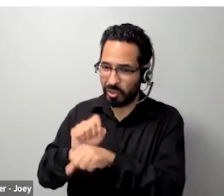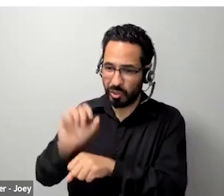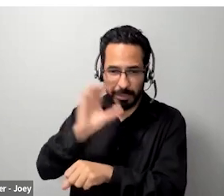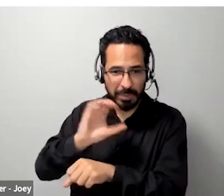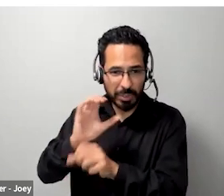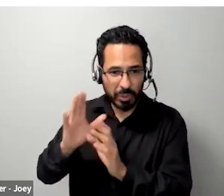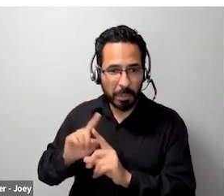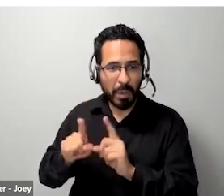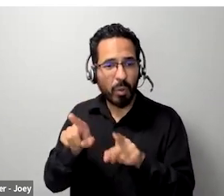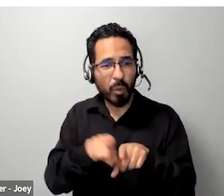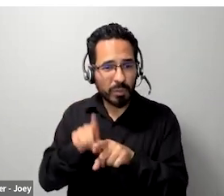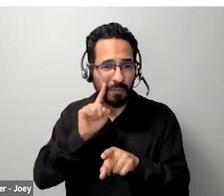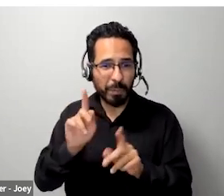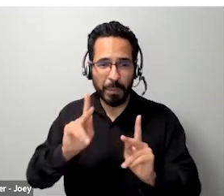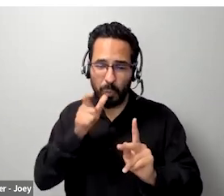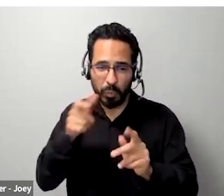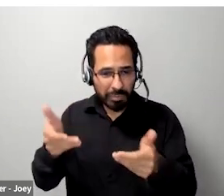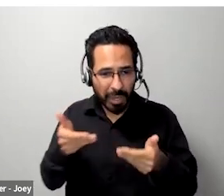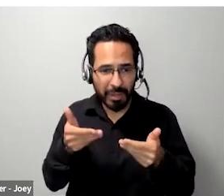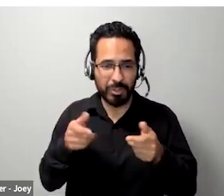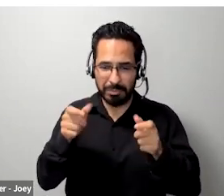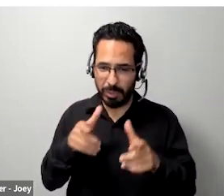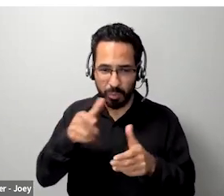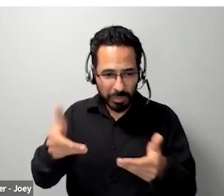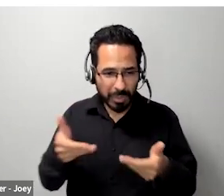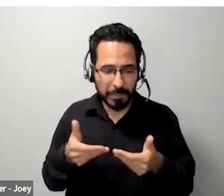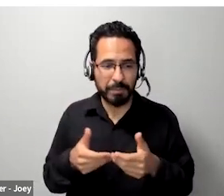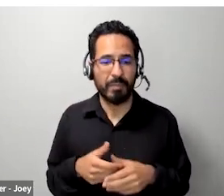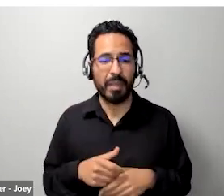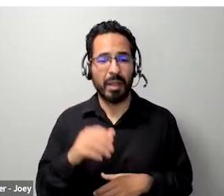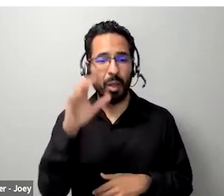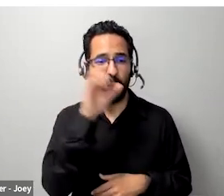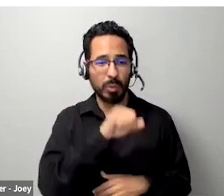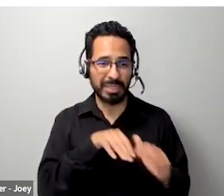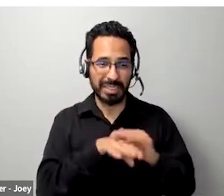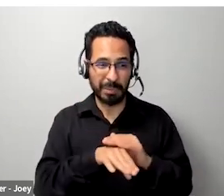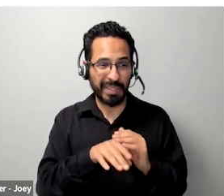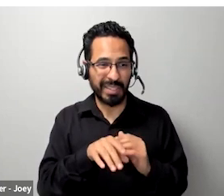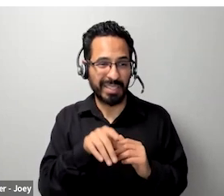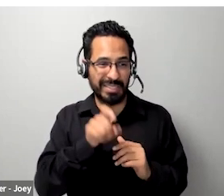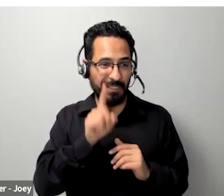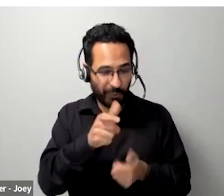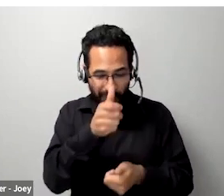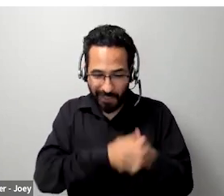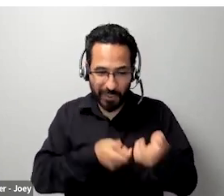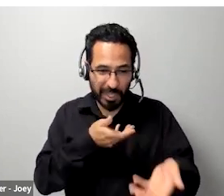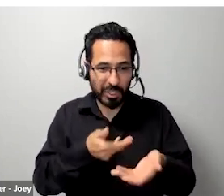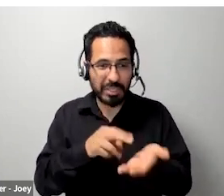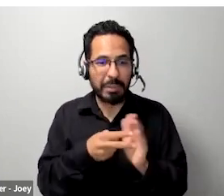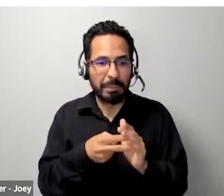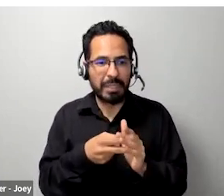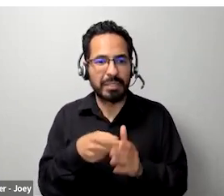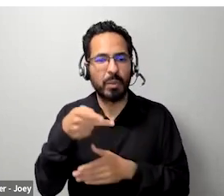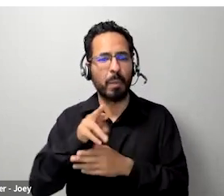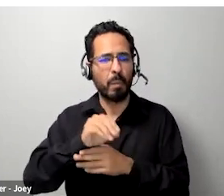but also for hiring managers. By assuming that accessibility is needed in every interaction, we can proactively